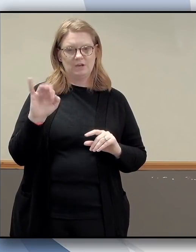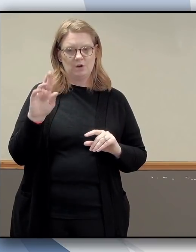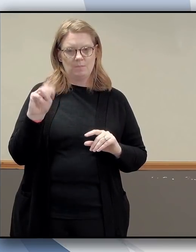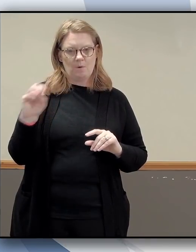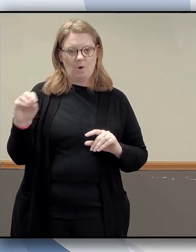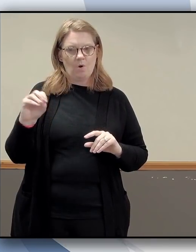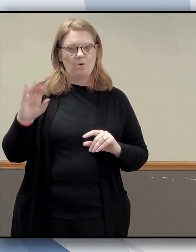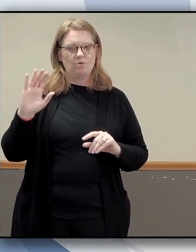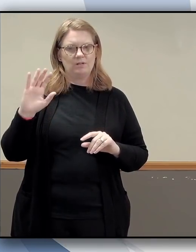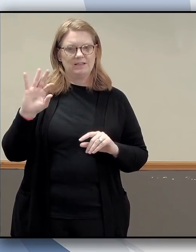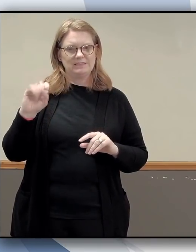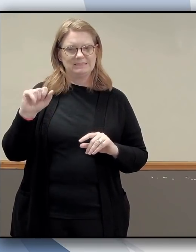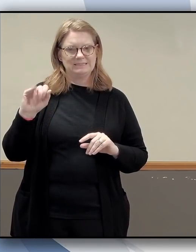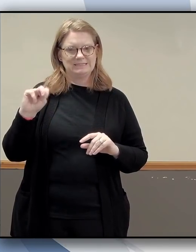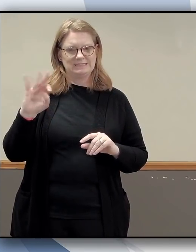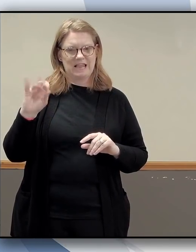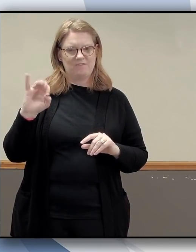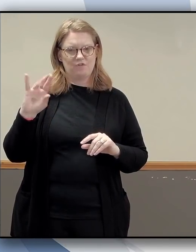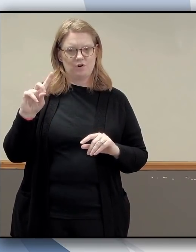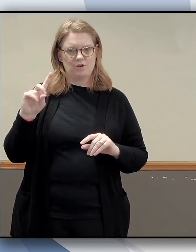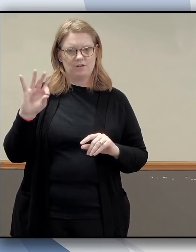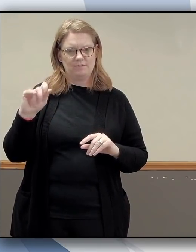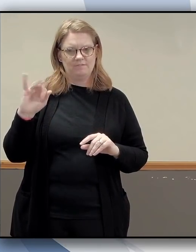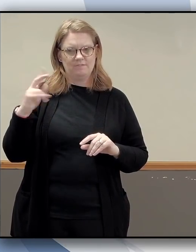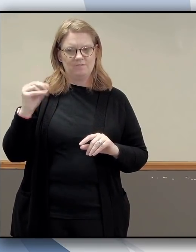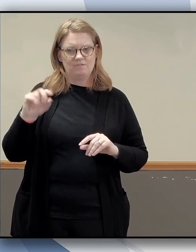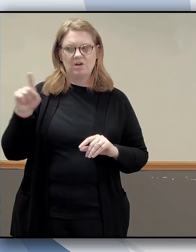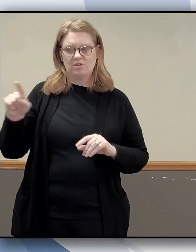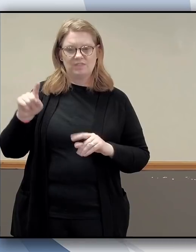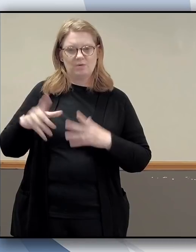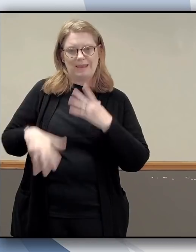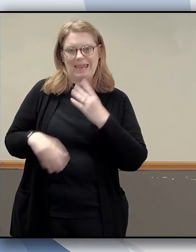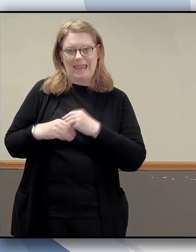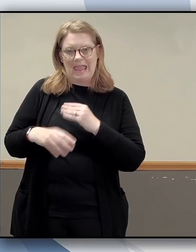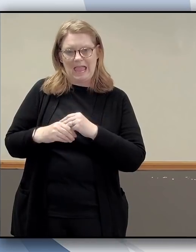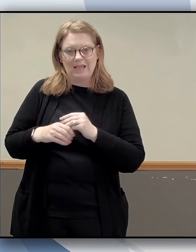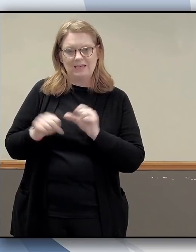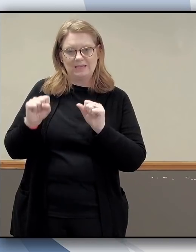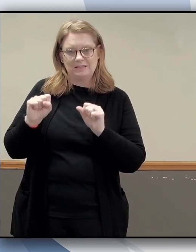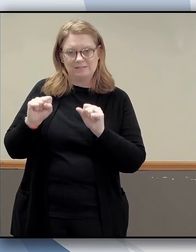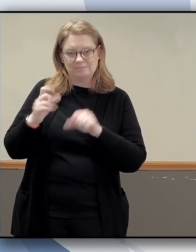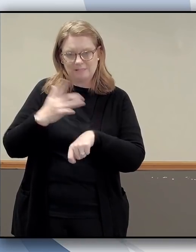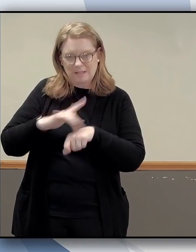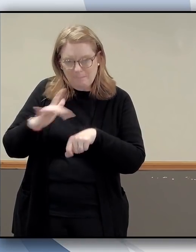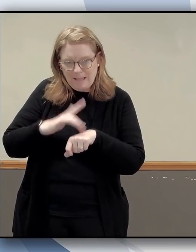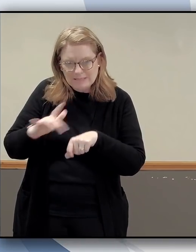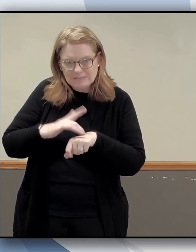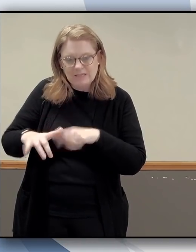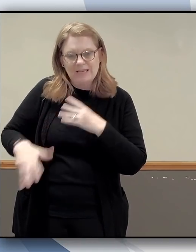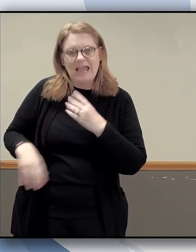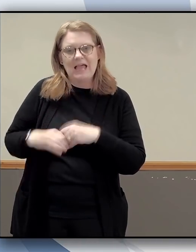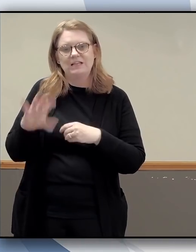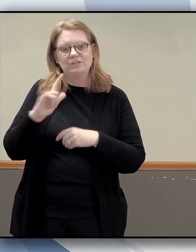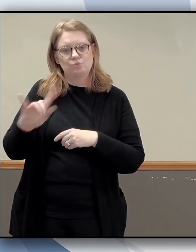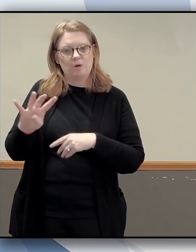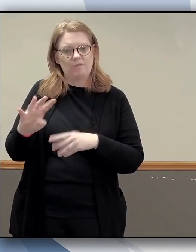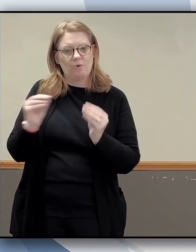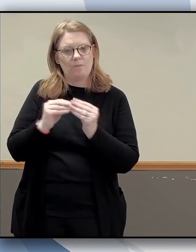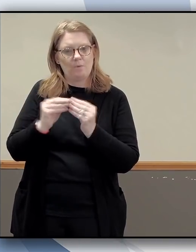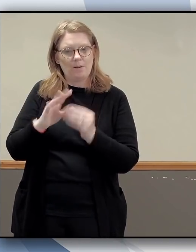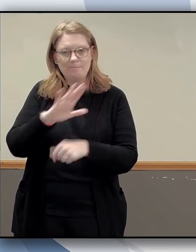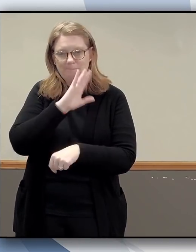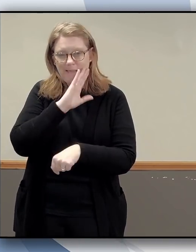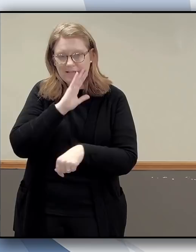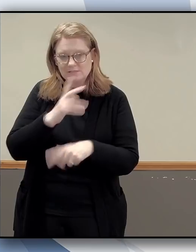was describing their efforts to add capacity, bring on 24 more beds. And so we've got the ability to continue